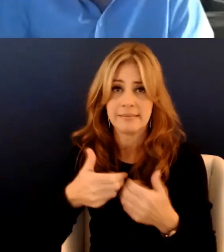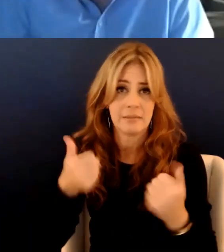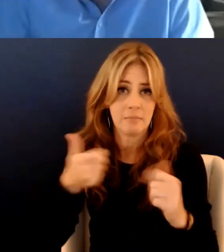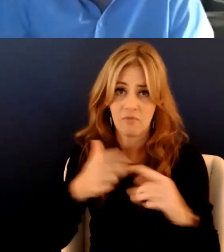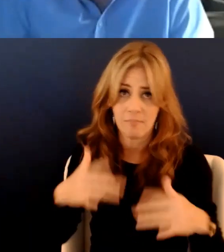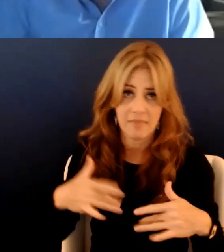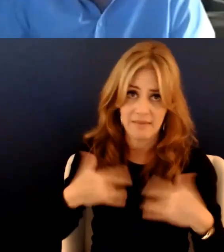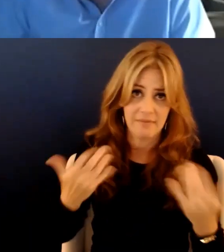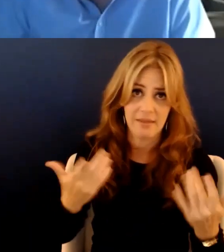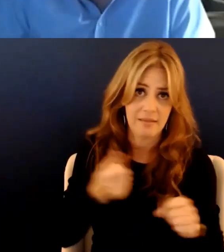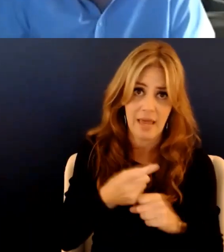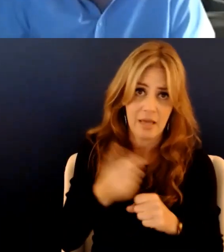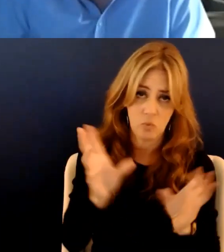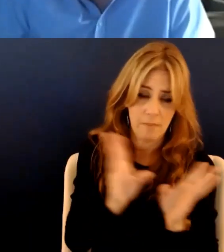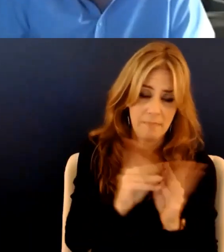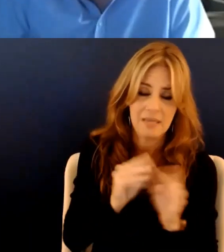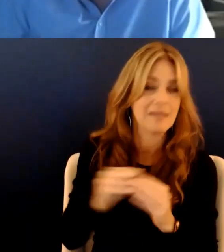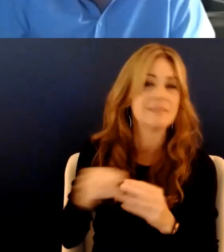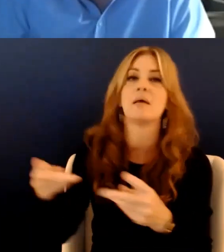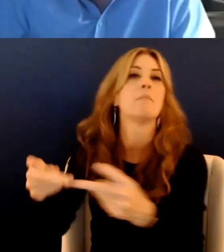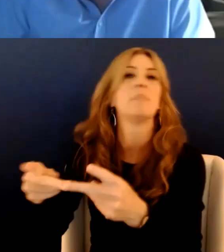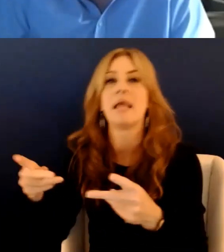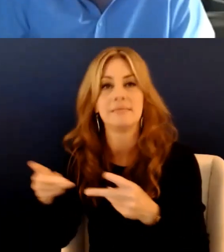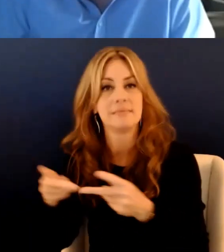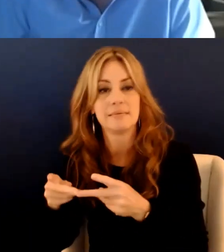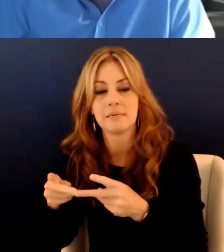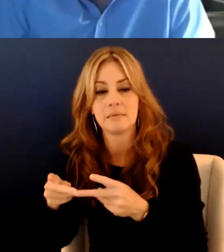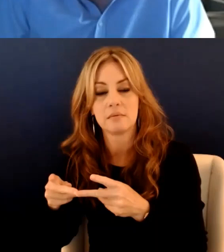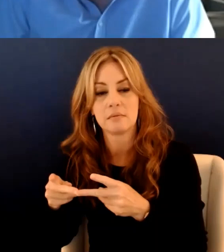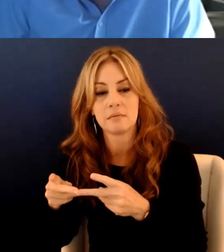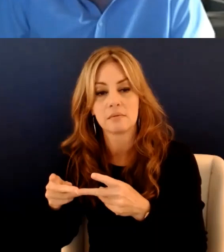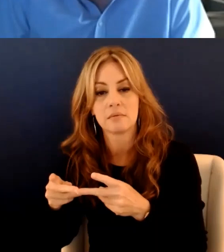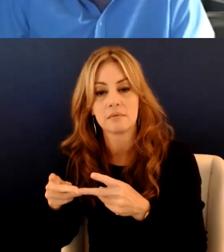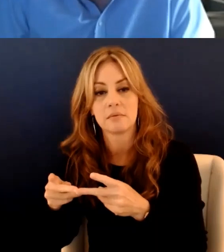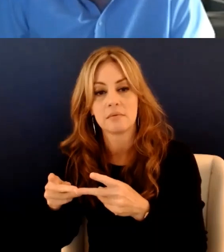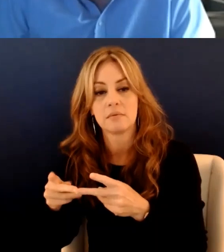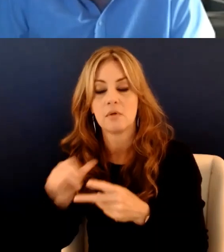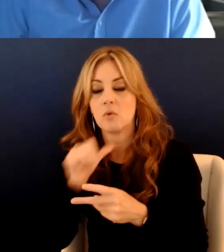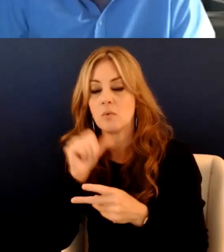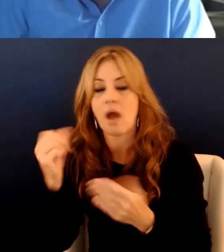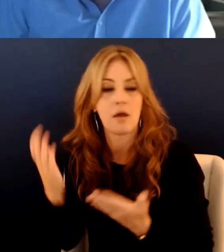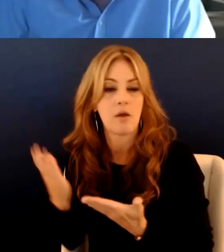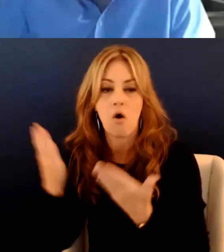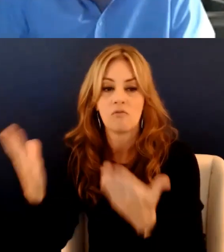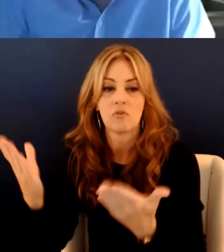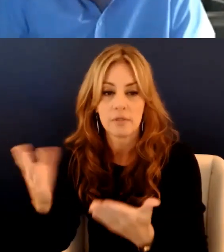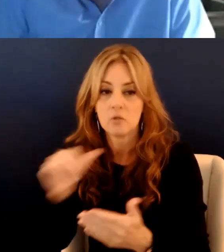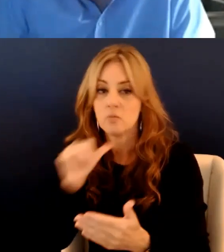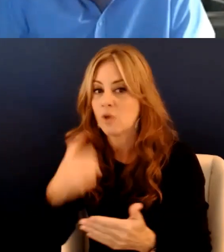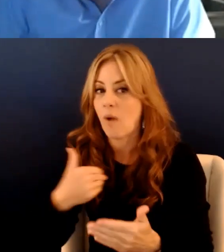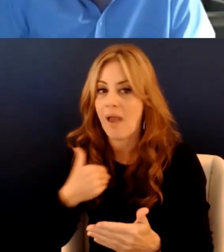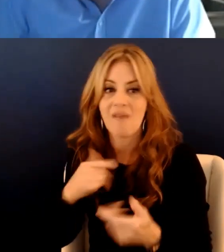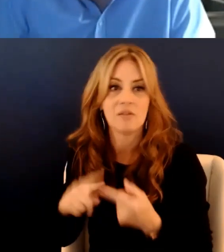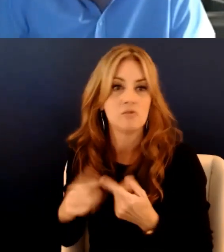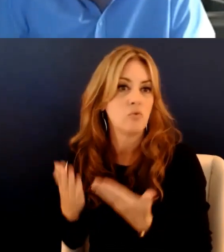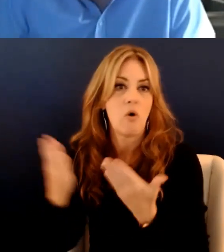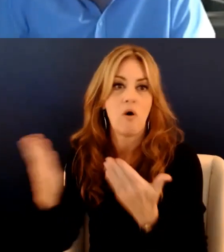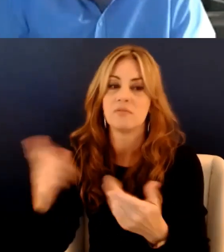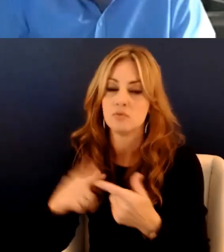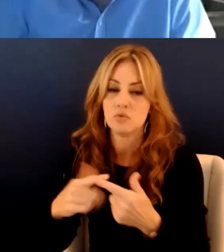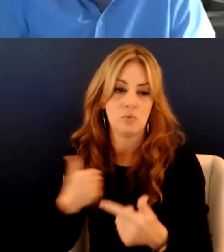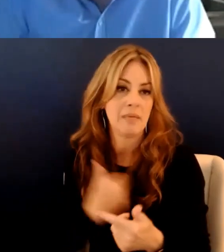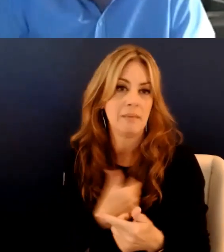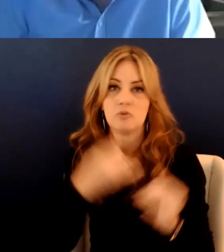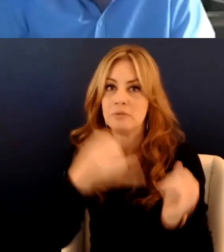it is just the place we're not offering it. We don't have it to offer to members, individual